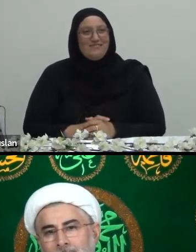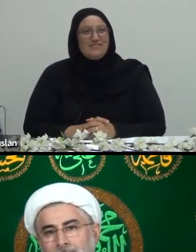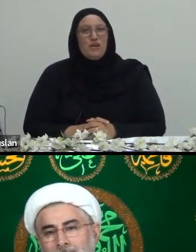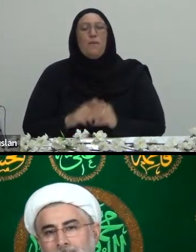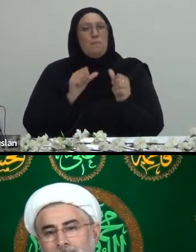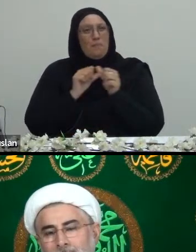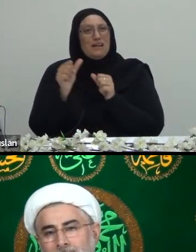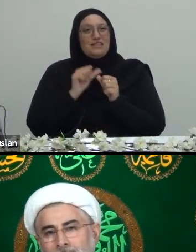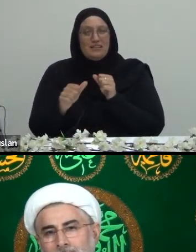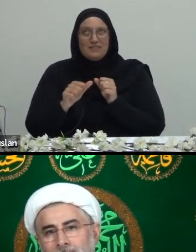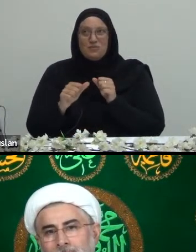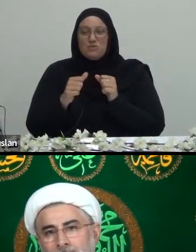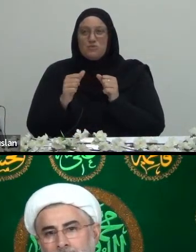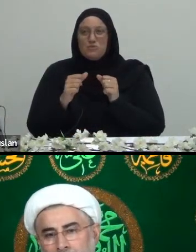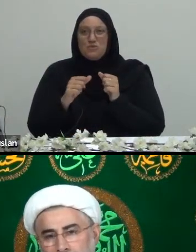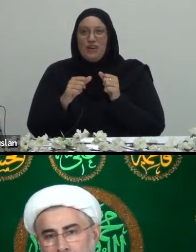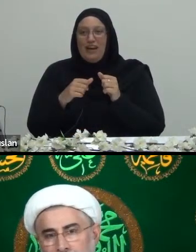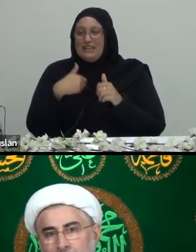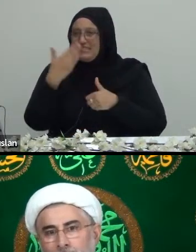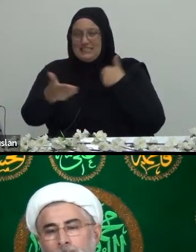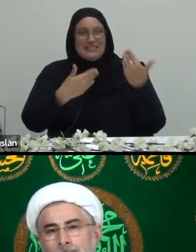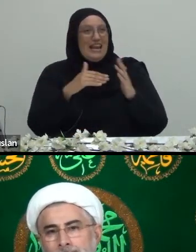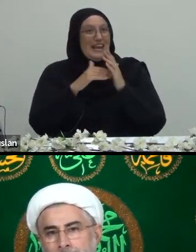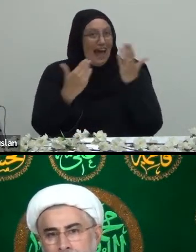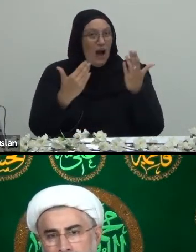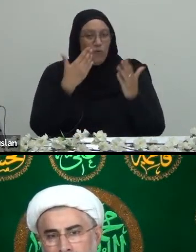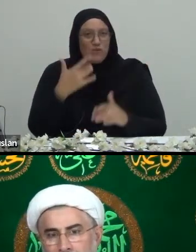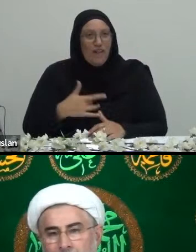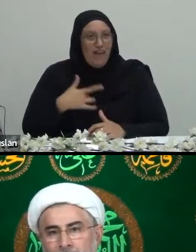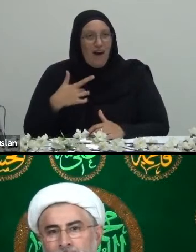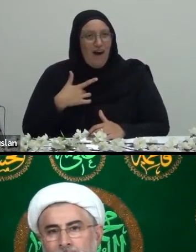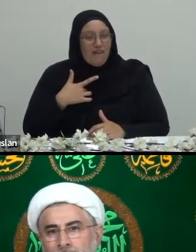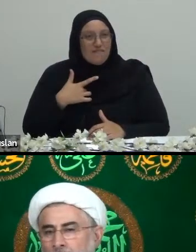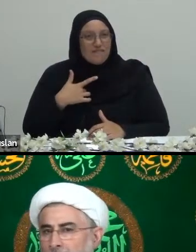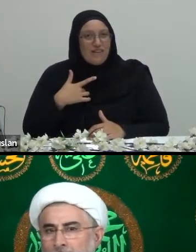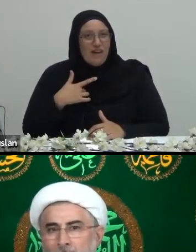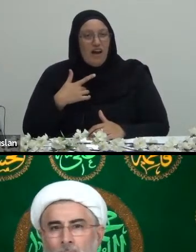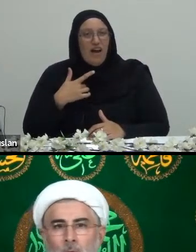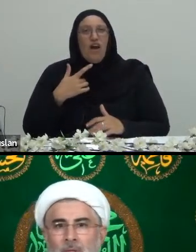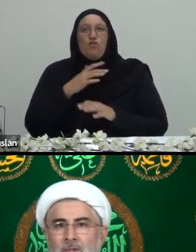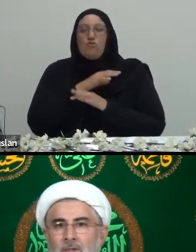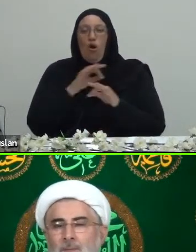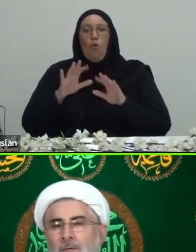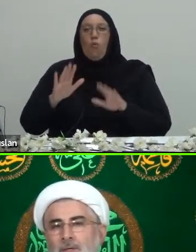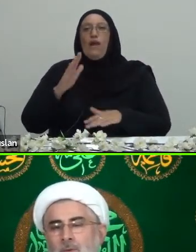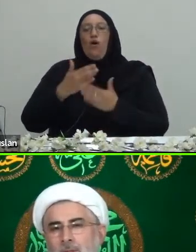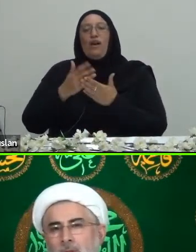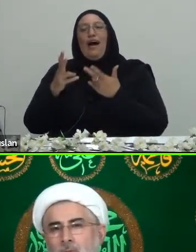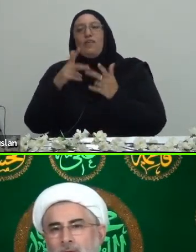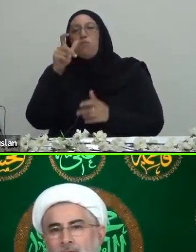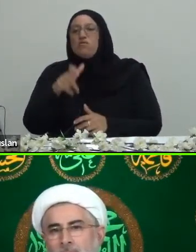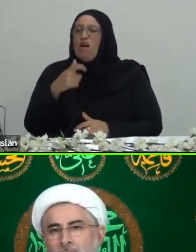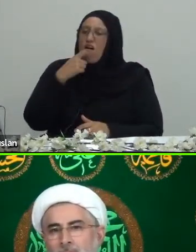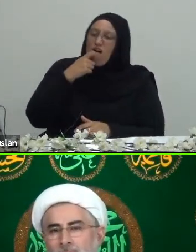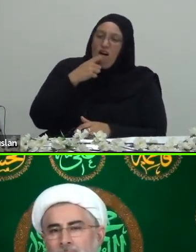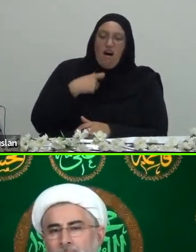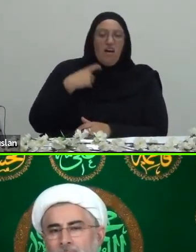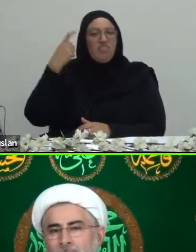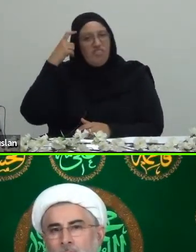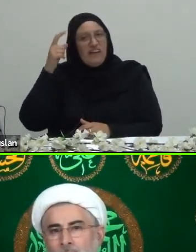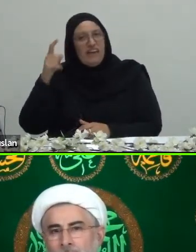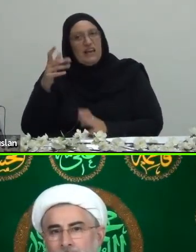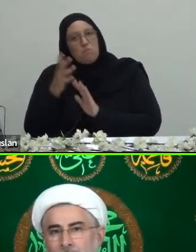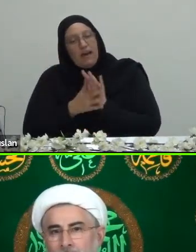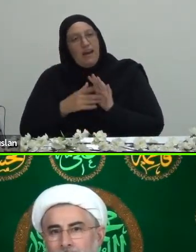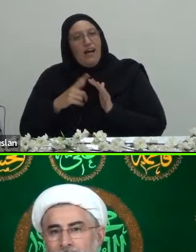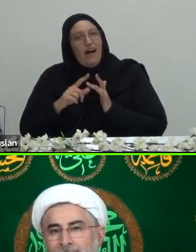somebody's understanding of your will to be able to distribute that. Always is the best to sit with the family members,